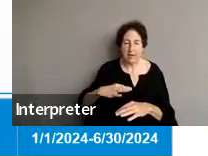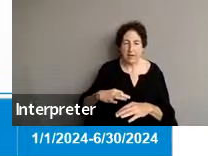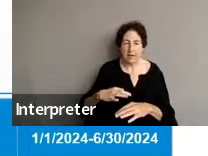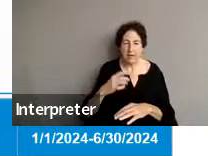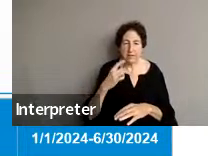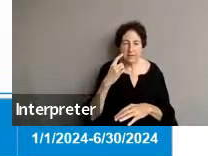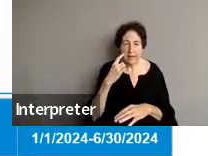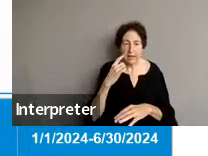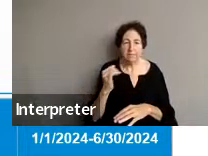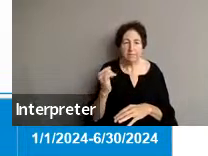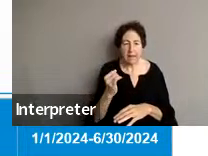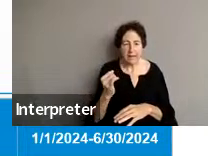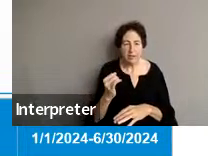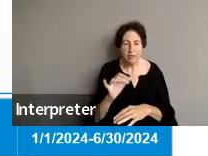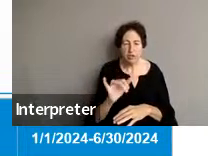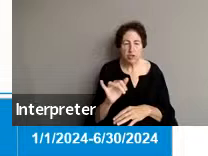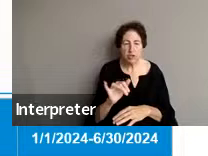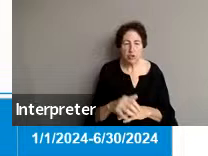insurance and benefits.